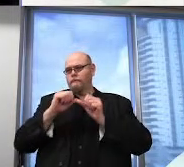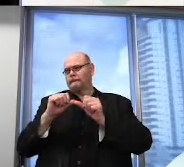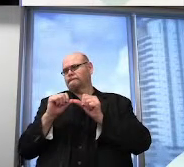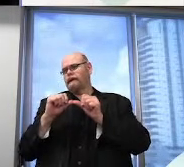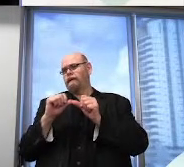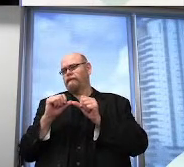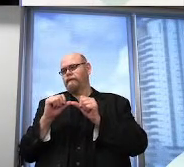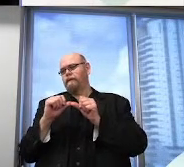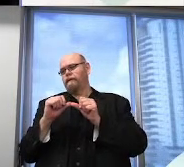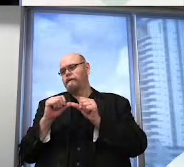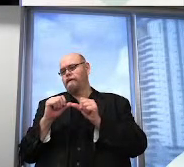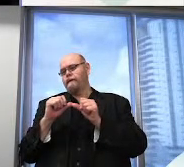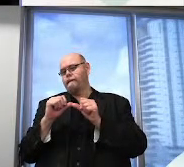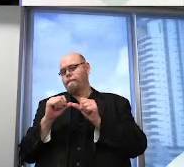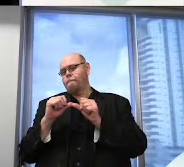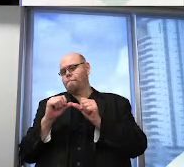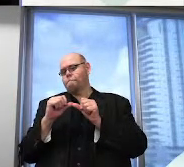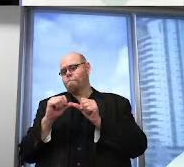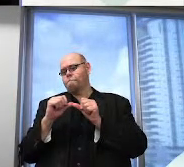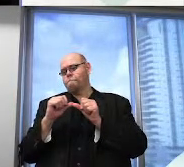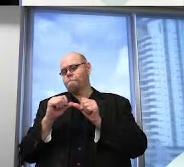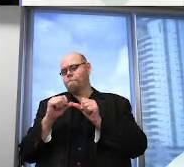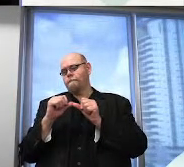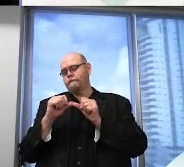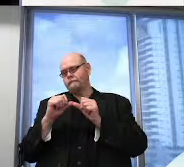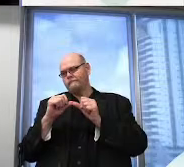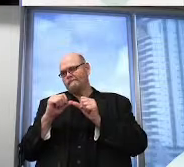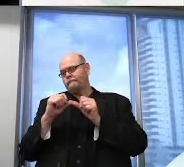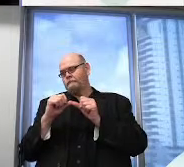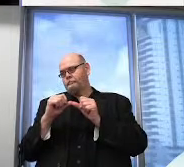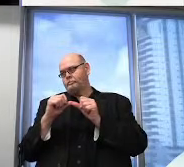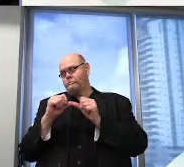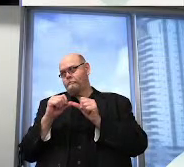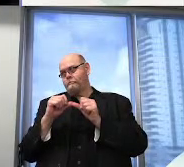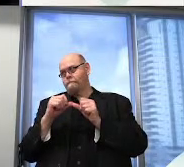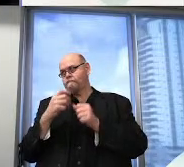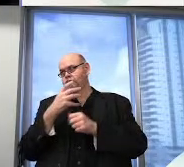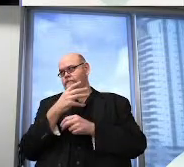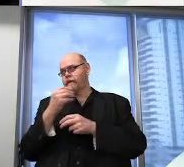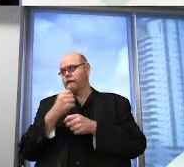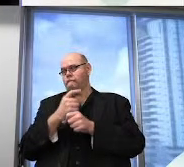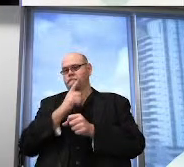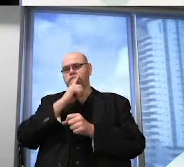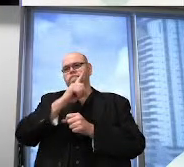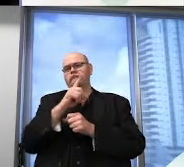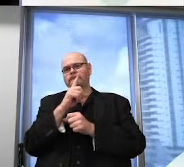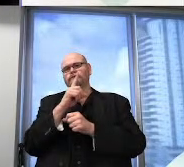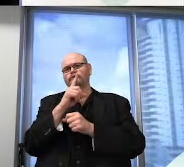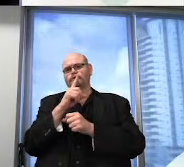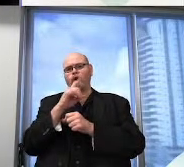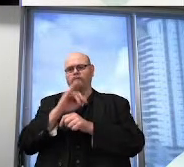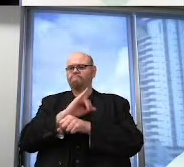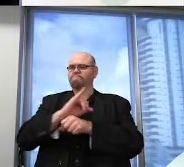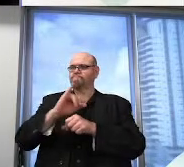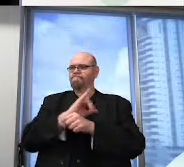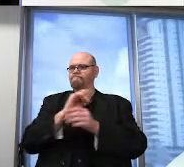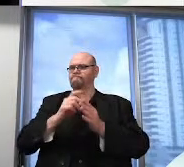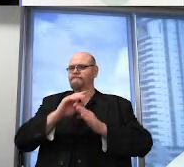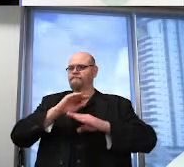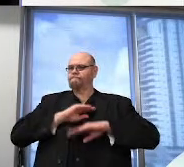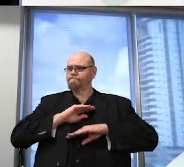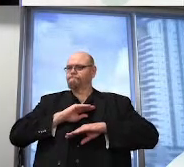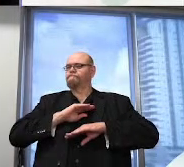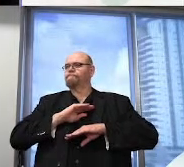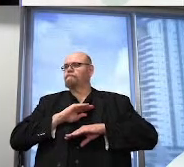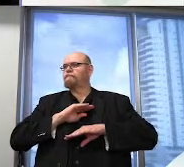maintain it, as well as get it to a truly industry standard state, I'll